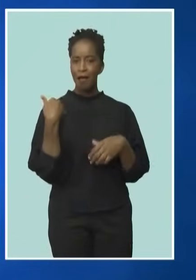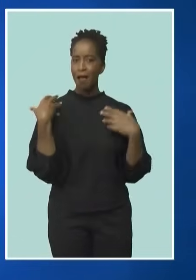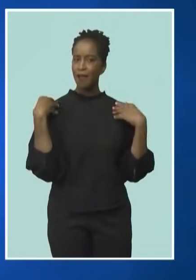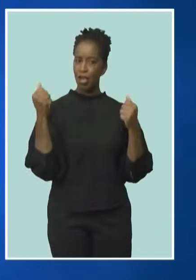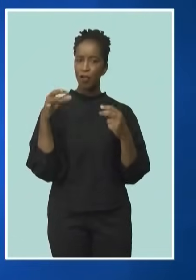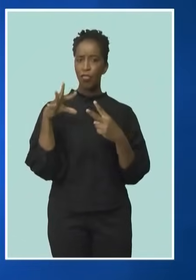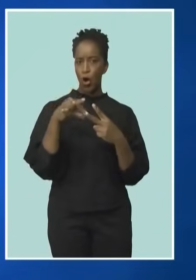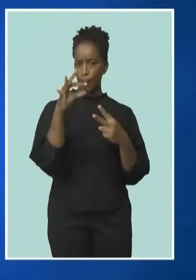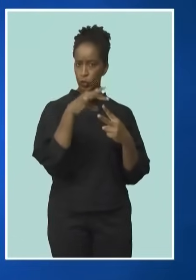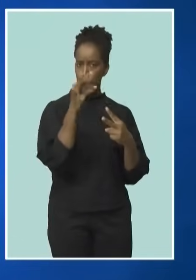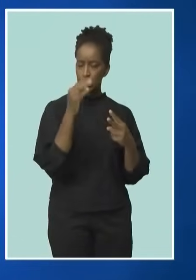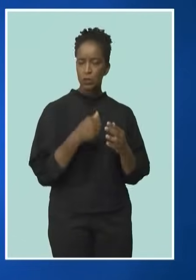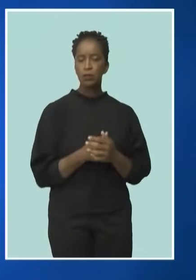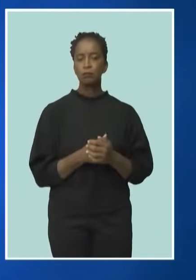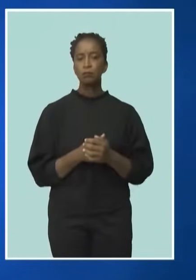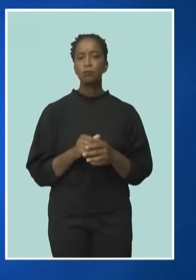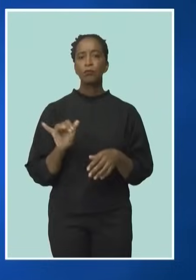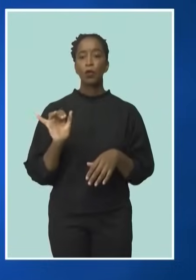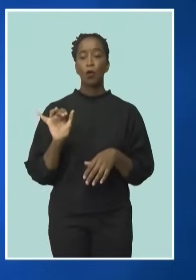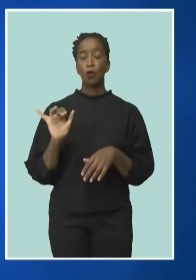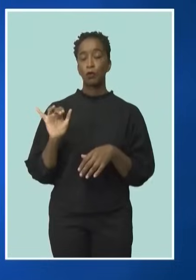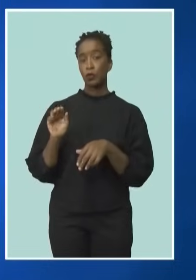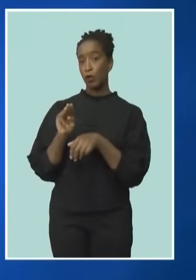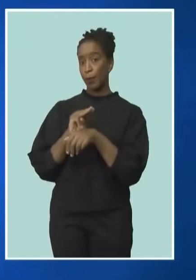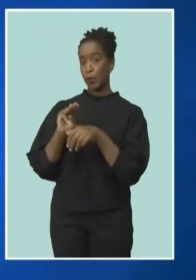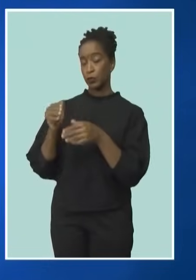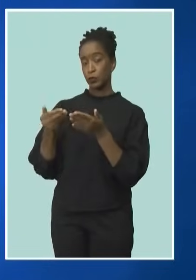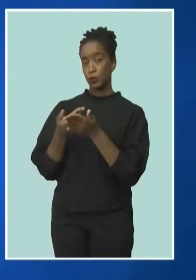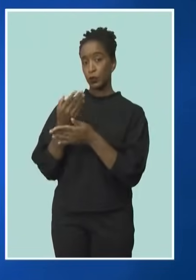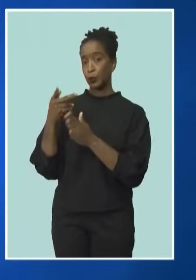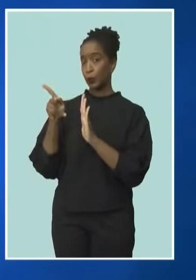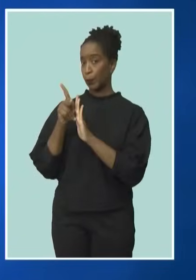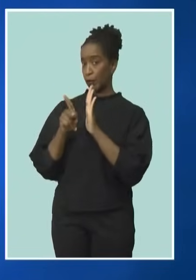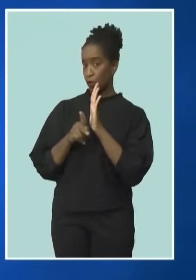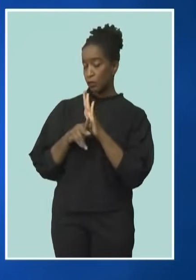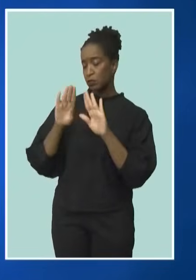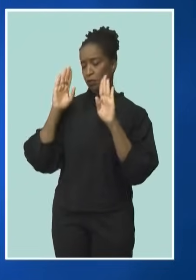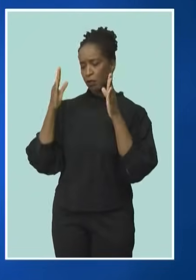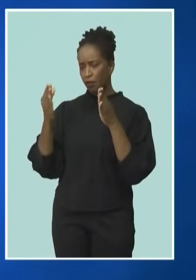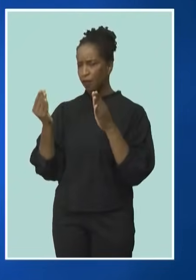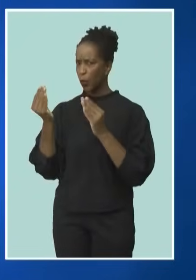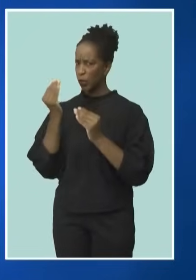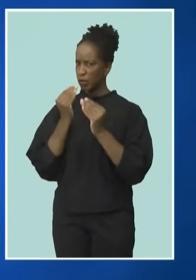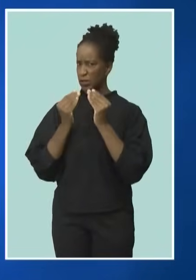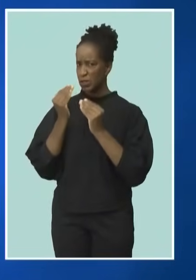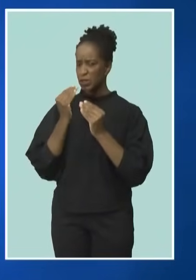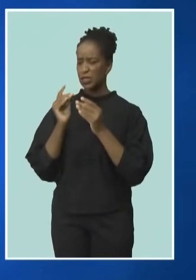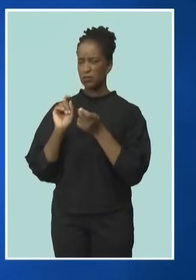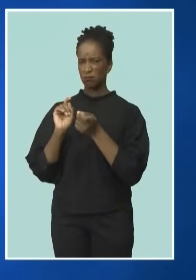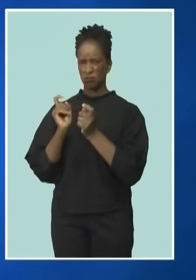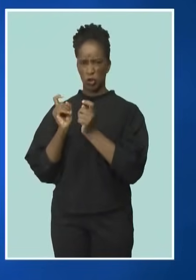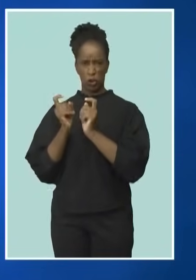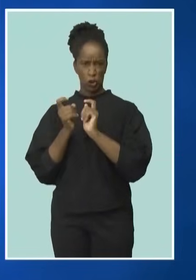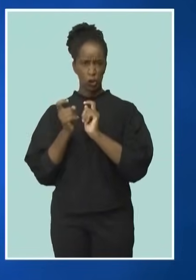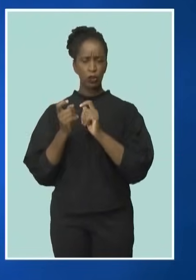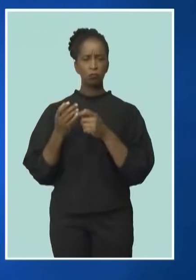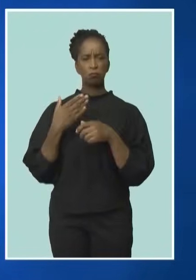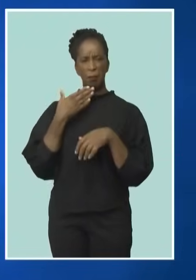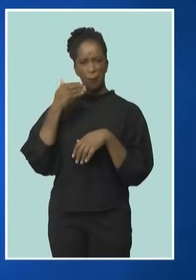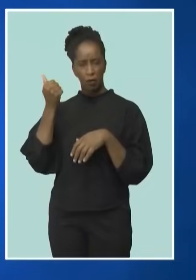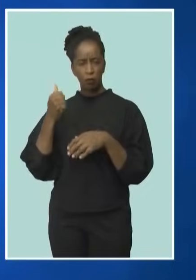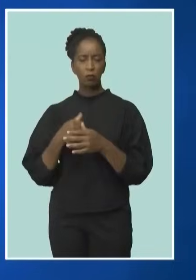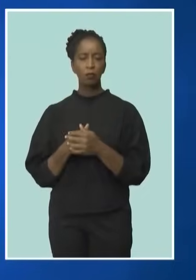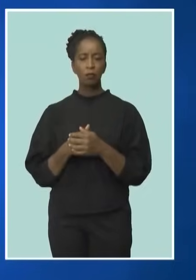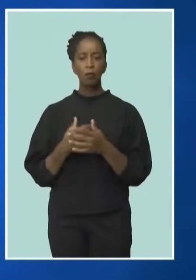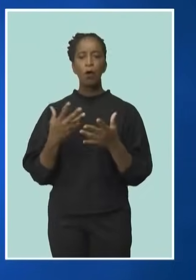new policy from the ministry related to how we're eating and so on, we wanted to kind of expose some of these